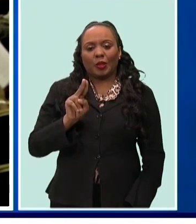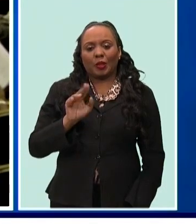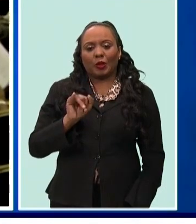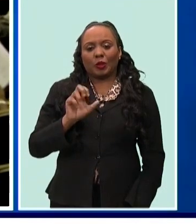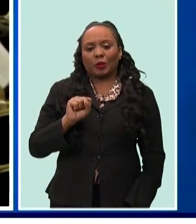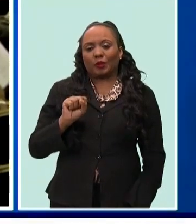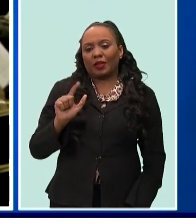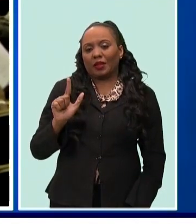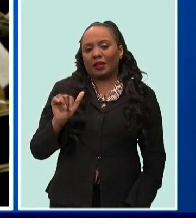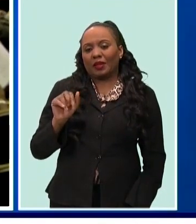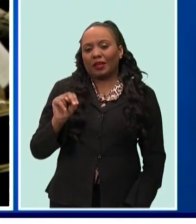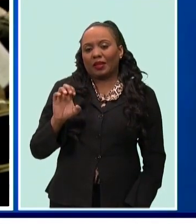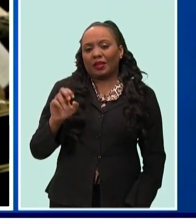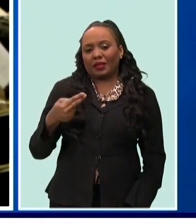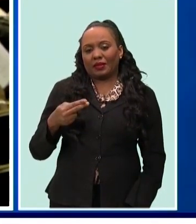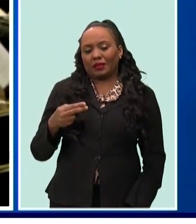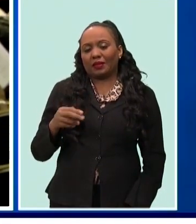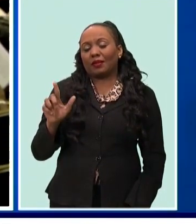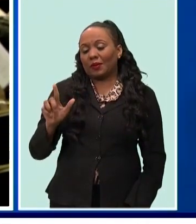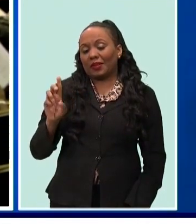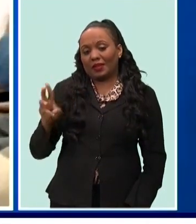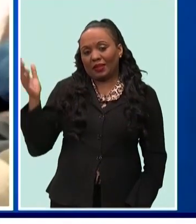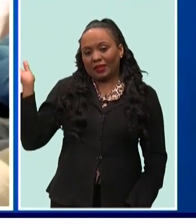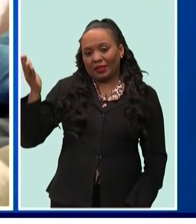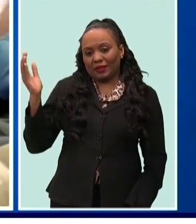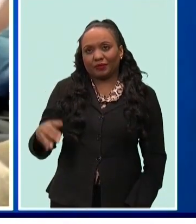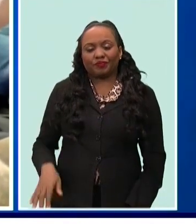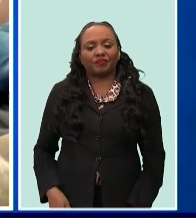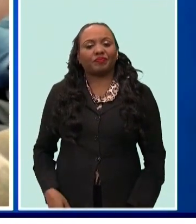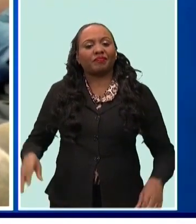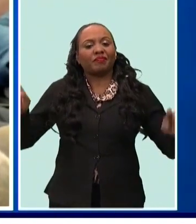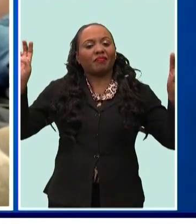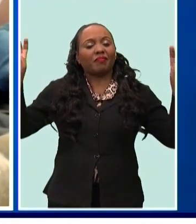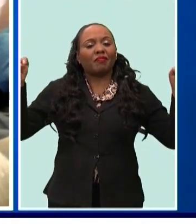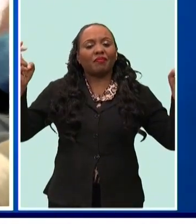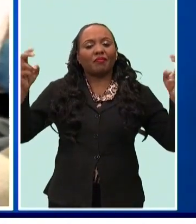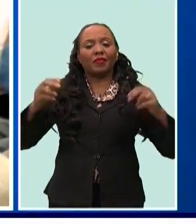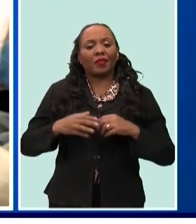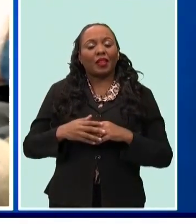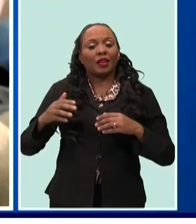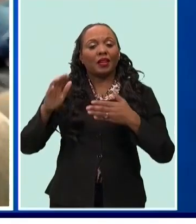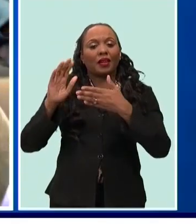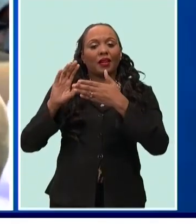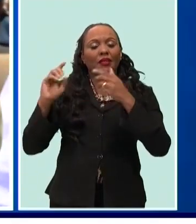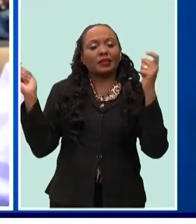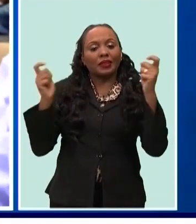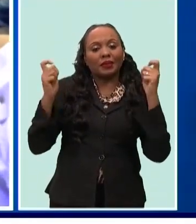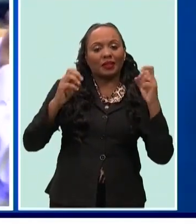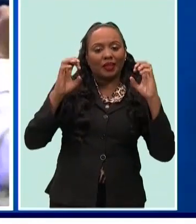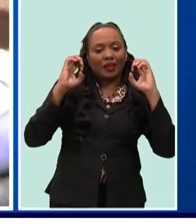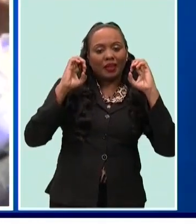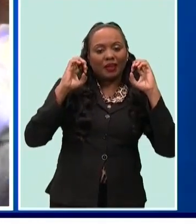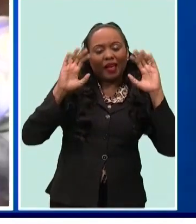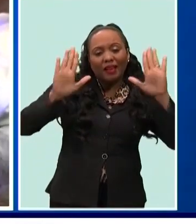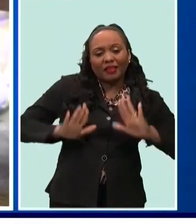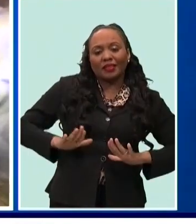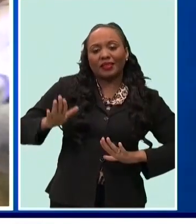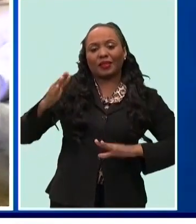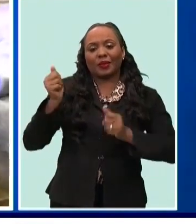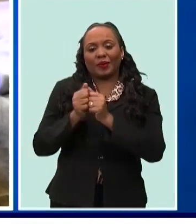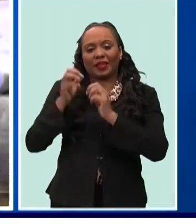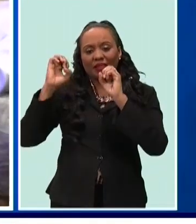26th Louis Lynch Memorial Lecture. Her theme was celebrating excellence in education, the Louis Lynch legacy. Justice Hines Raddix, a